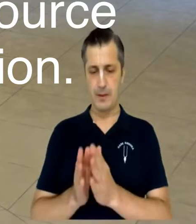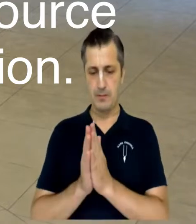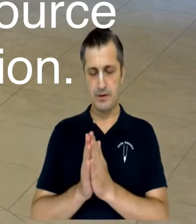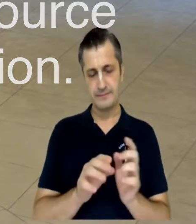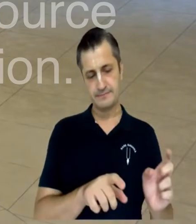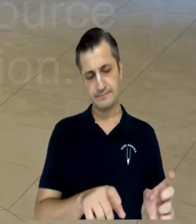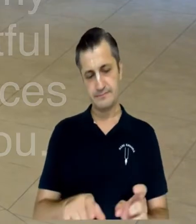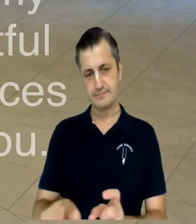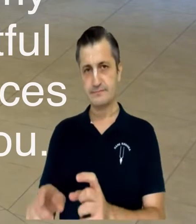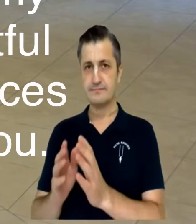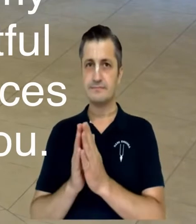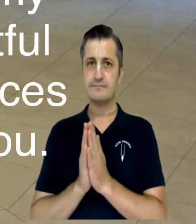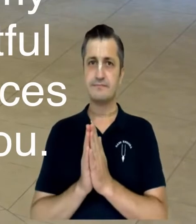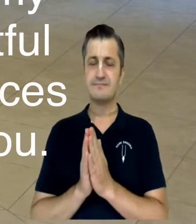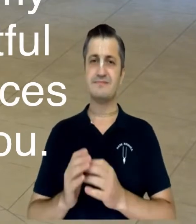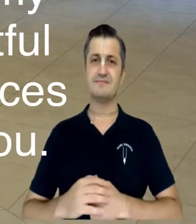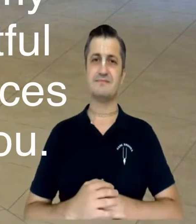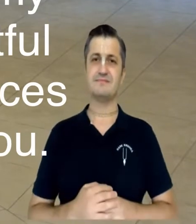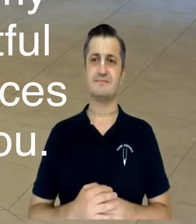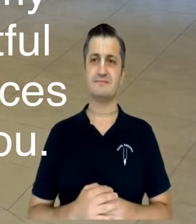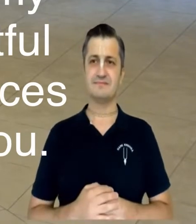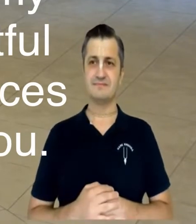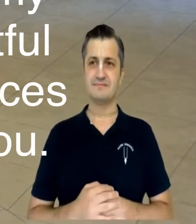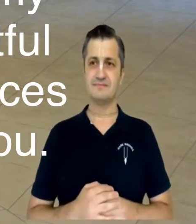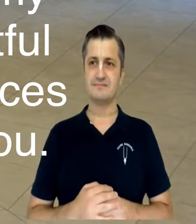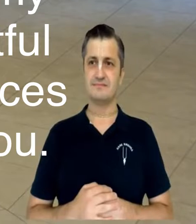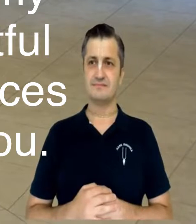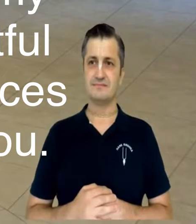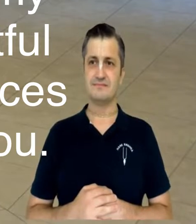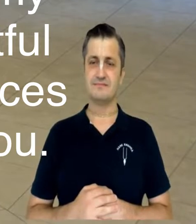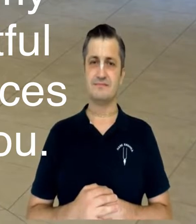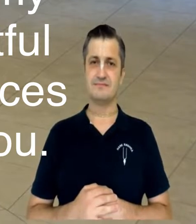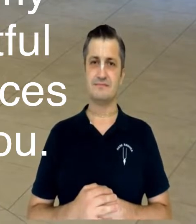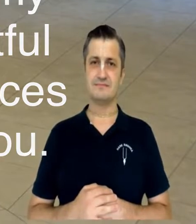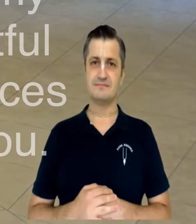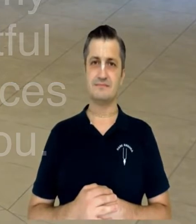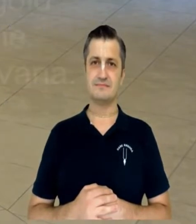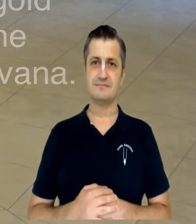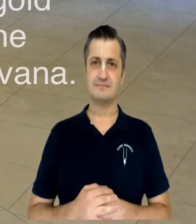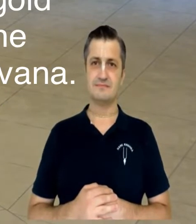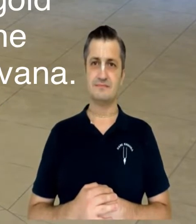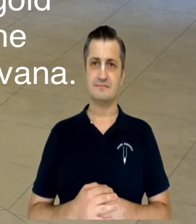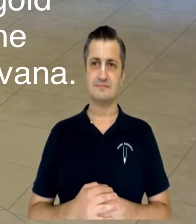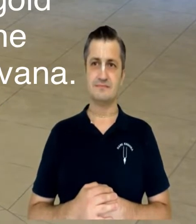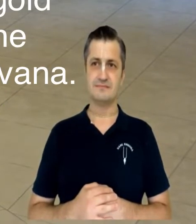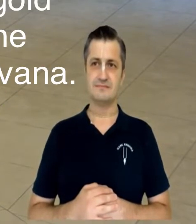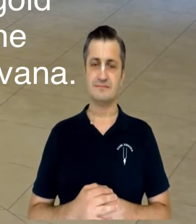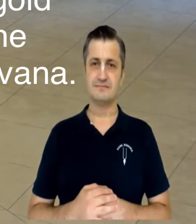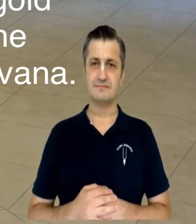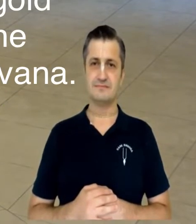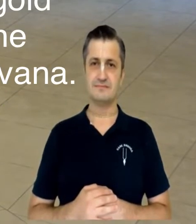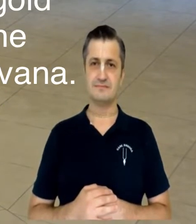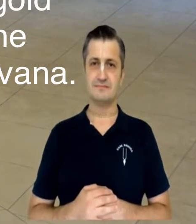Bandhu Chakatpate Gopesha Gopika Kanta Radha Kanta Namostute Tapta